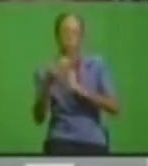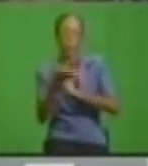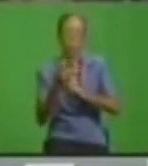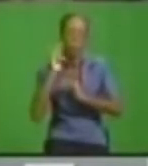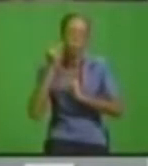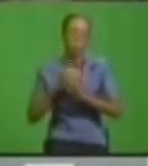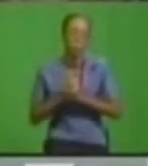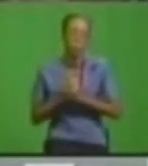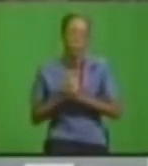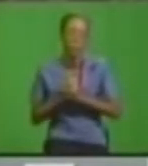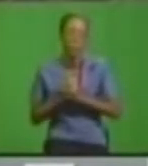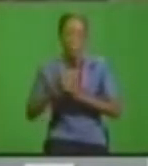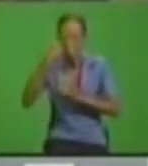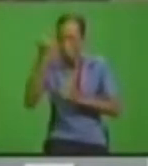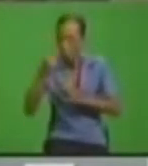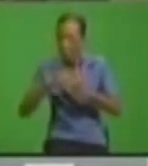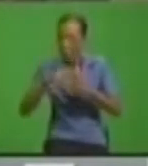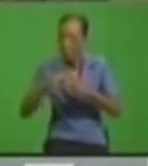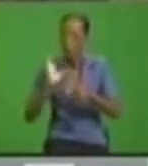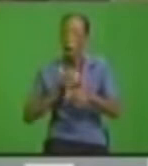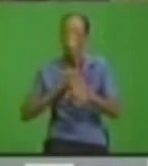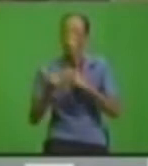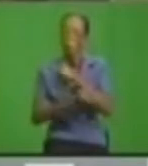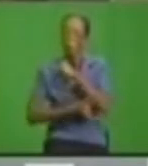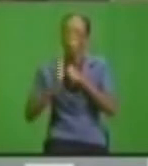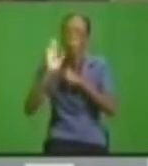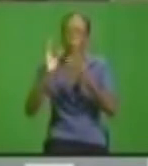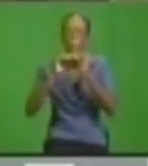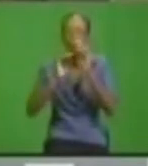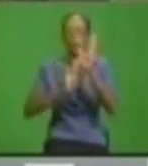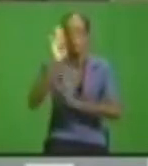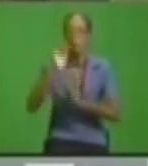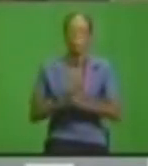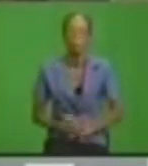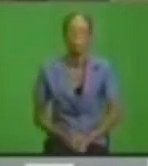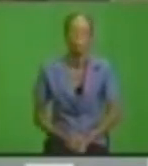serious about engaging productivity levels in this country of ours.